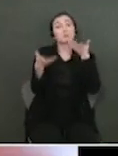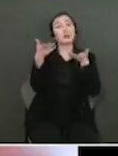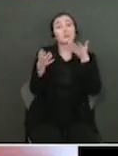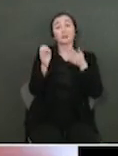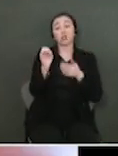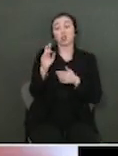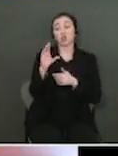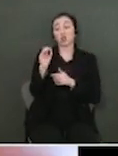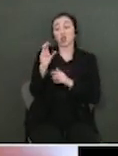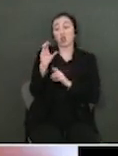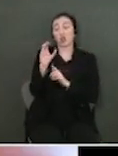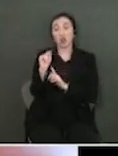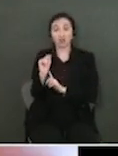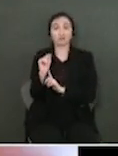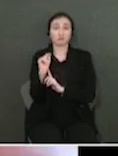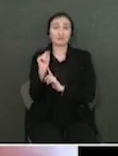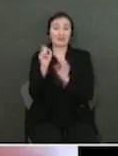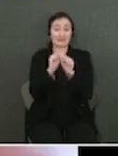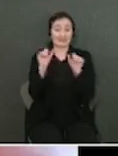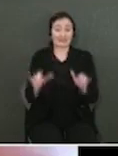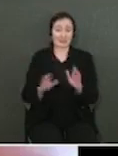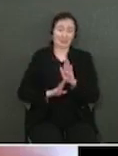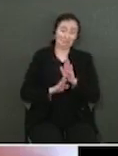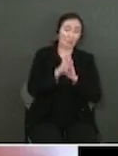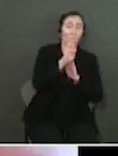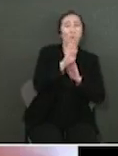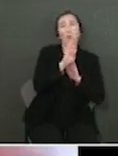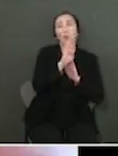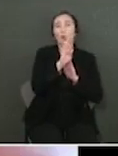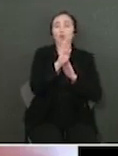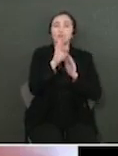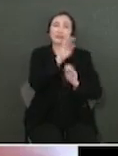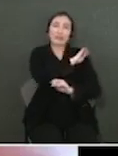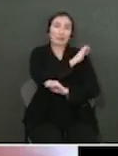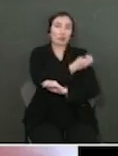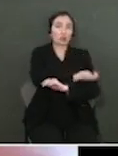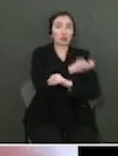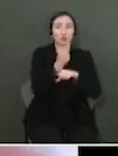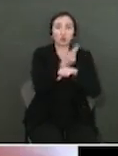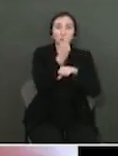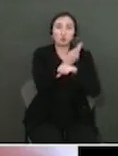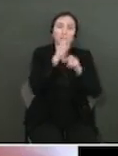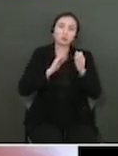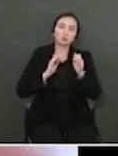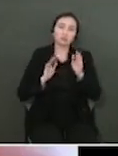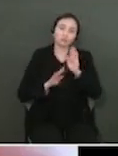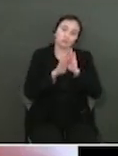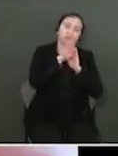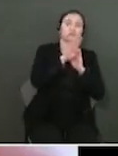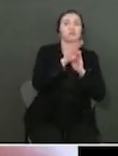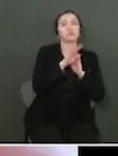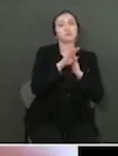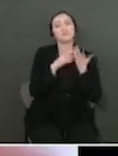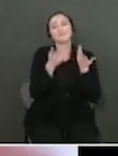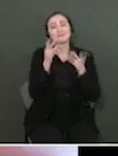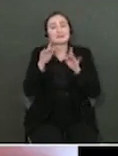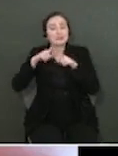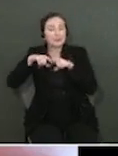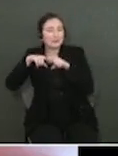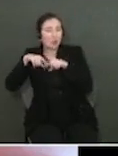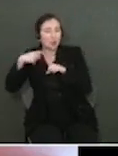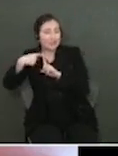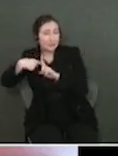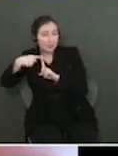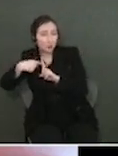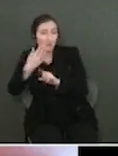peak on Friday morning, depending upon how low into the 20s it gets. But